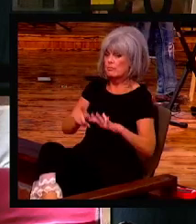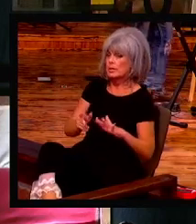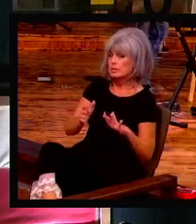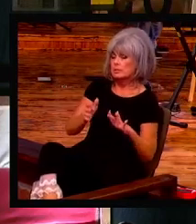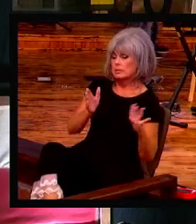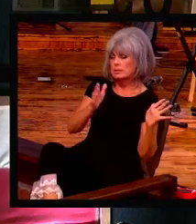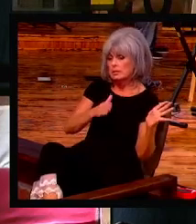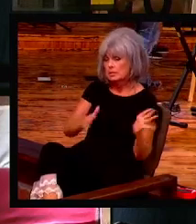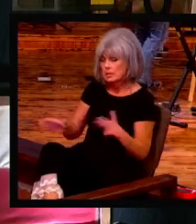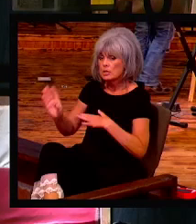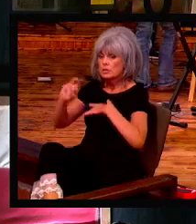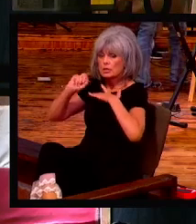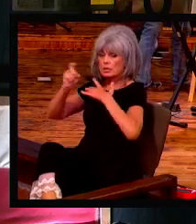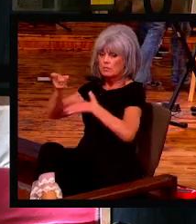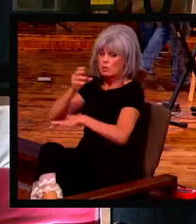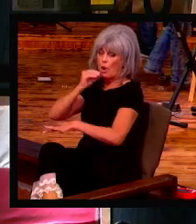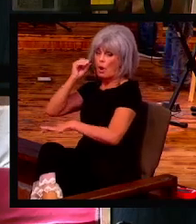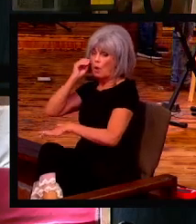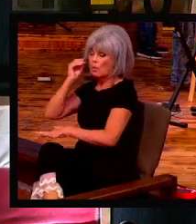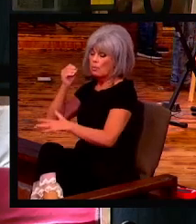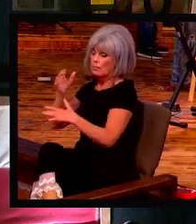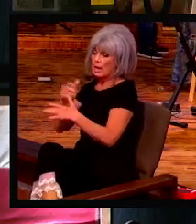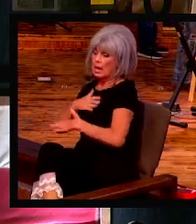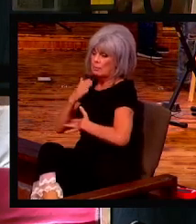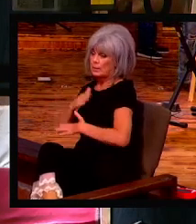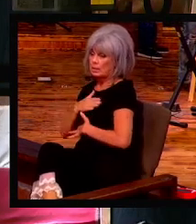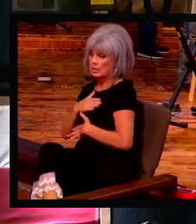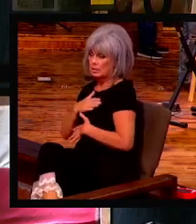hope and expect it in.